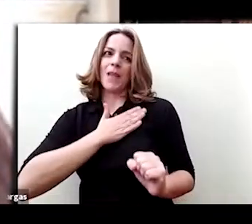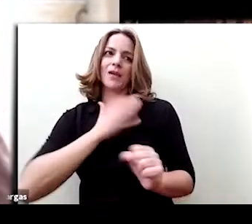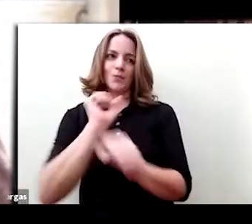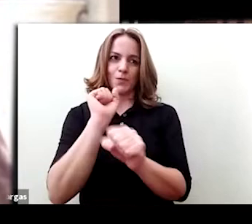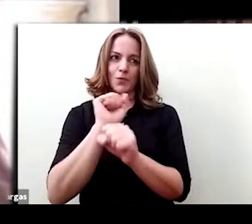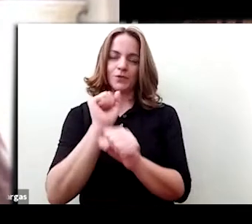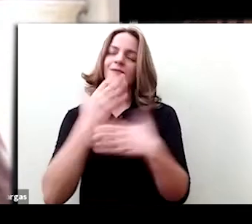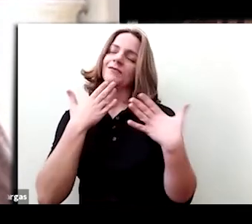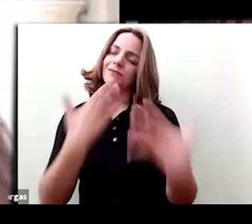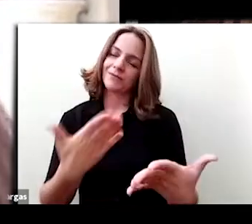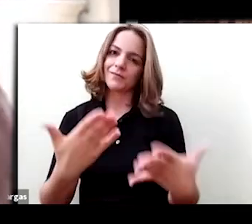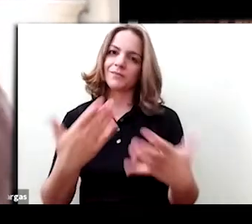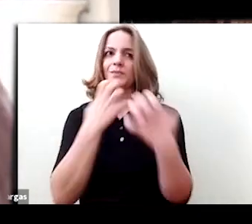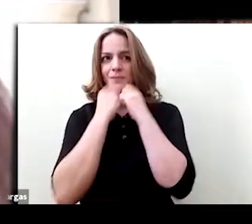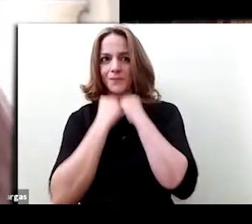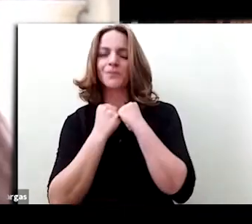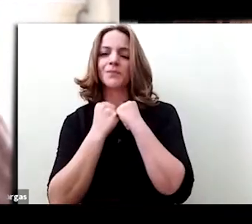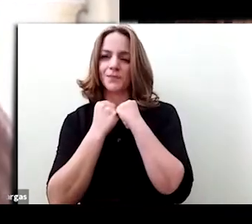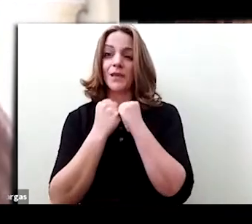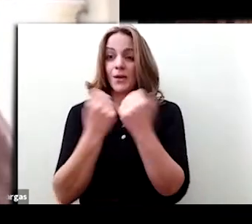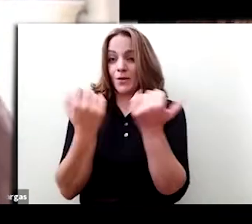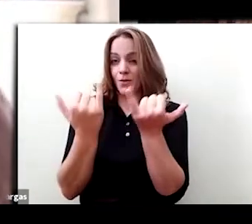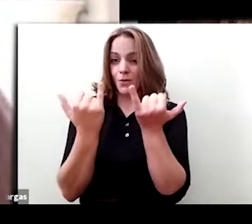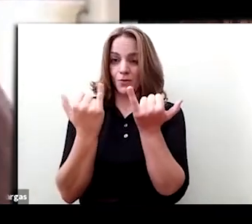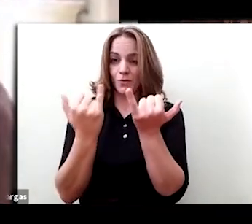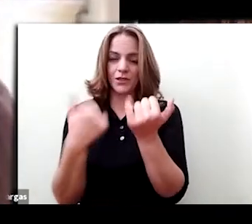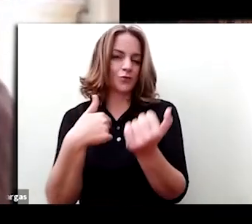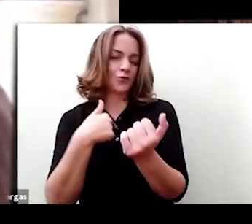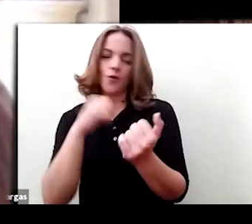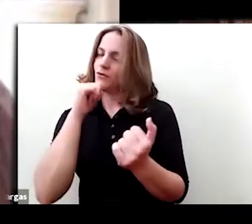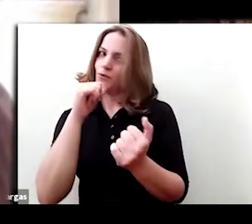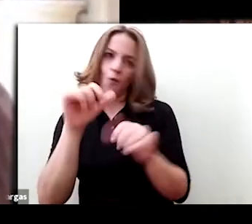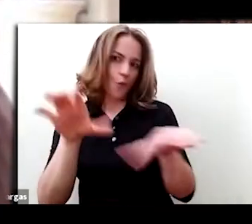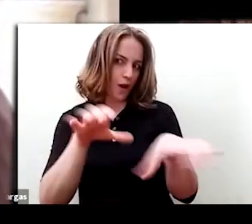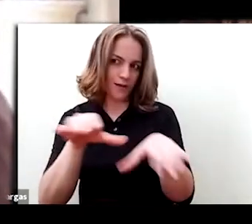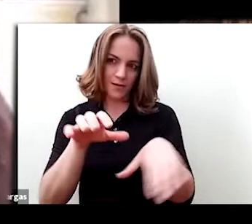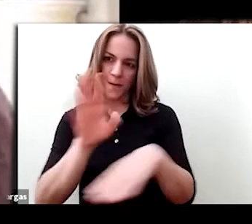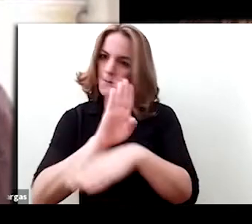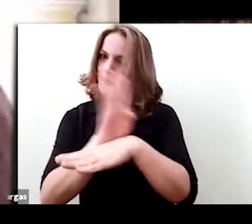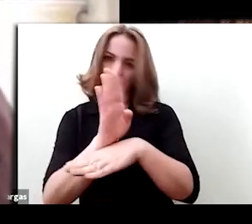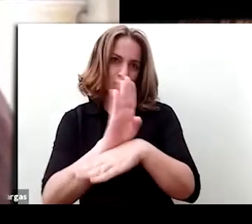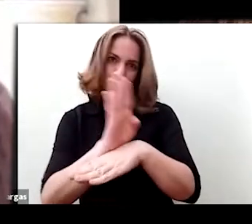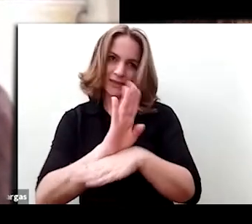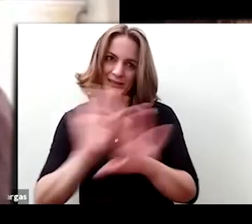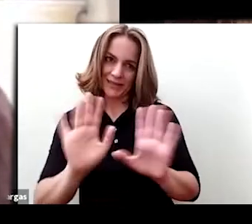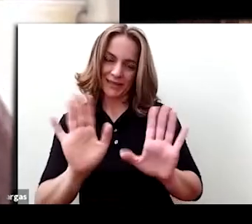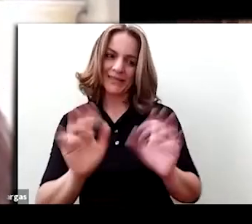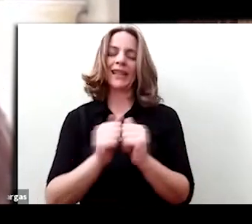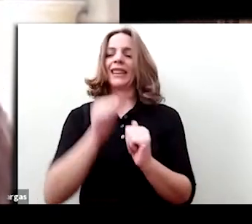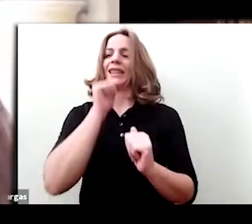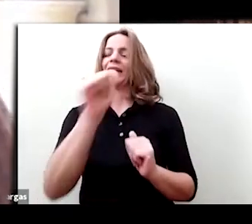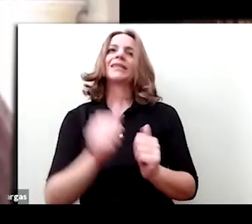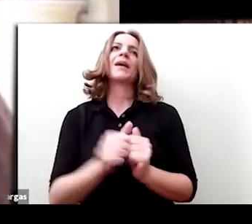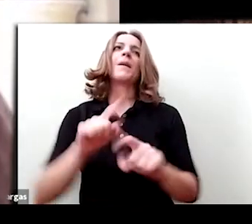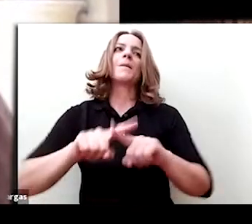I don't make films for a living, and I'm not a scholar, but I found so many amazing things at